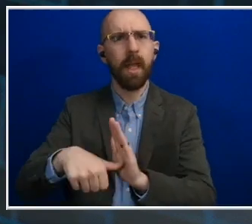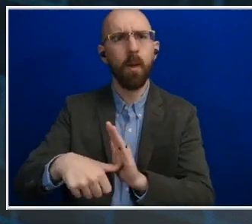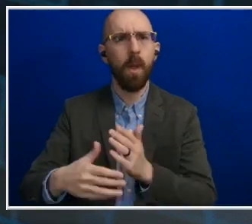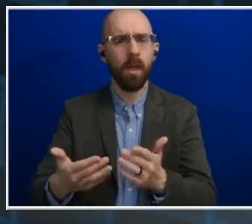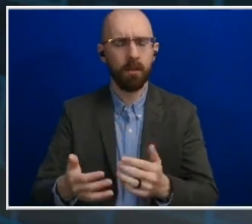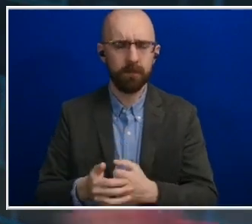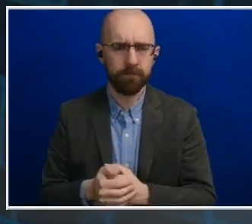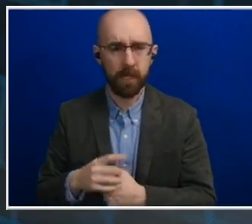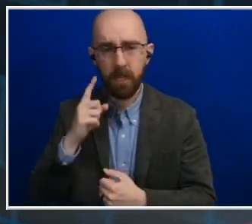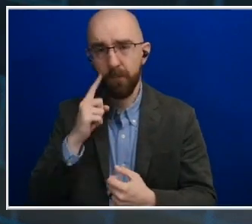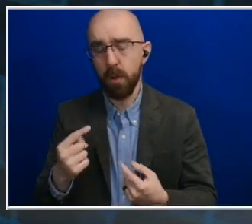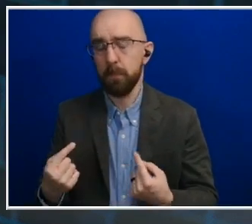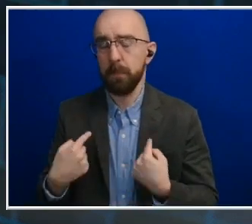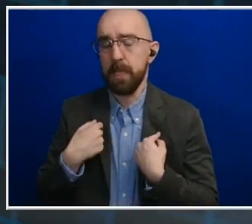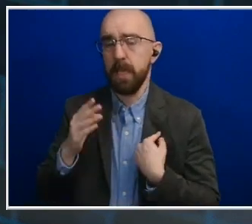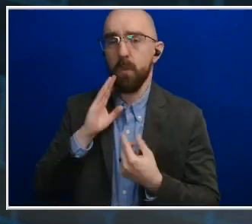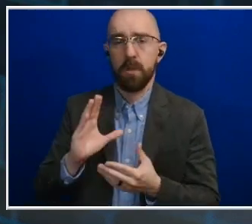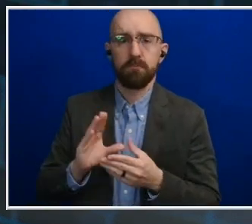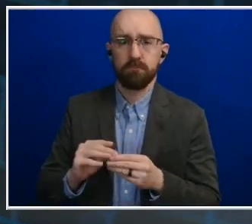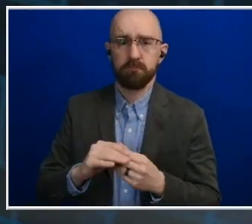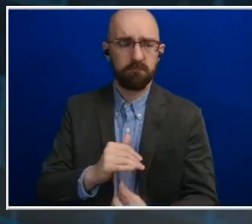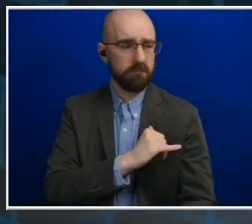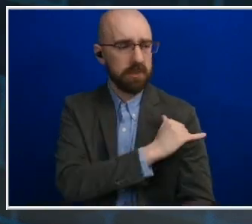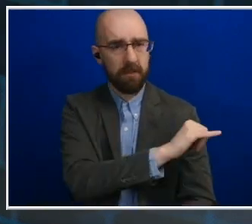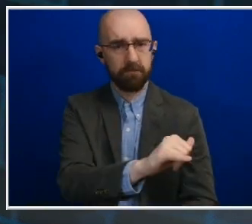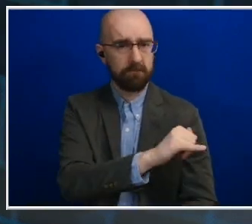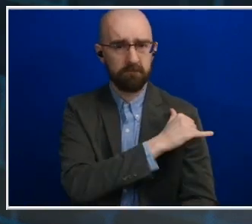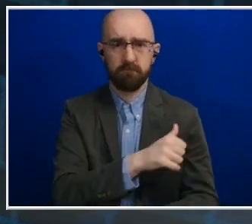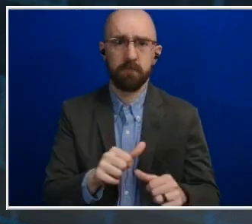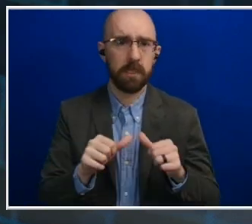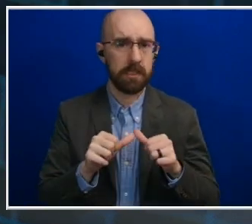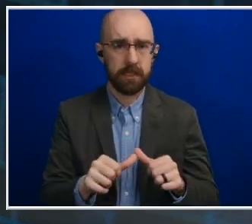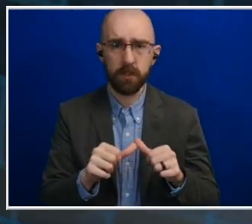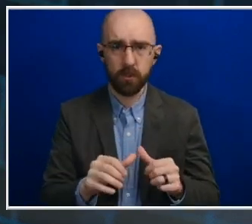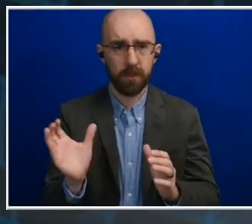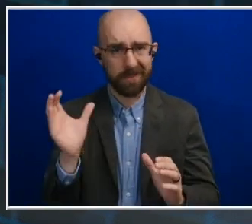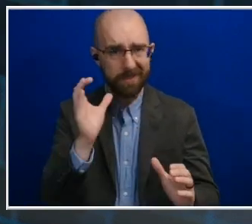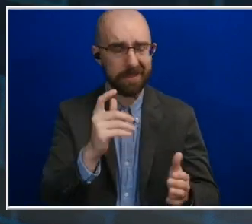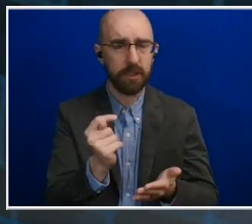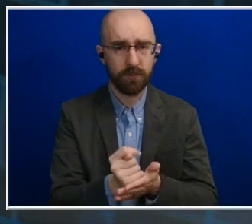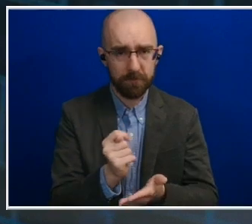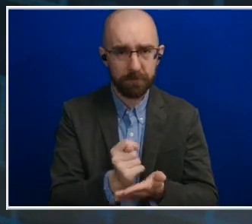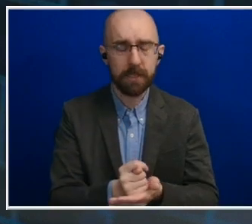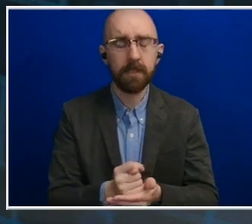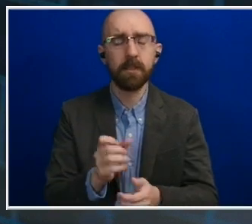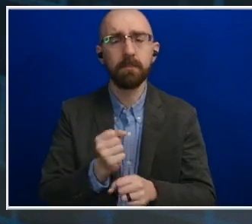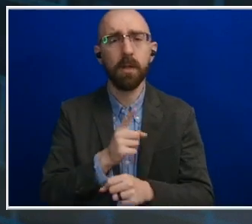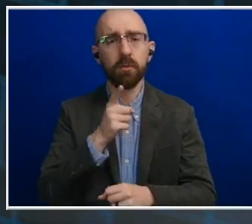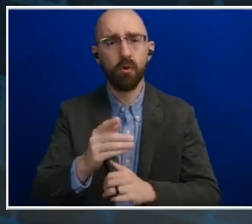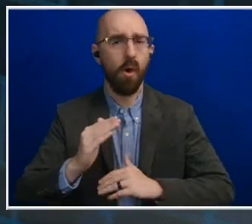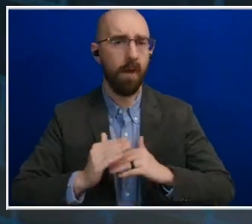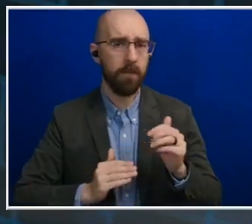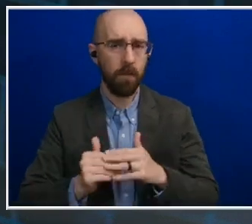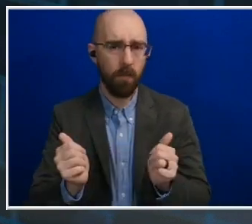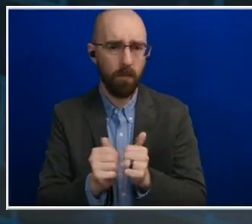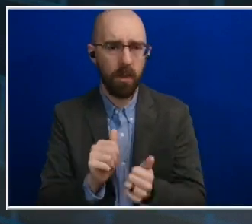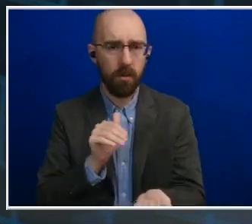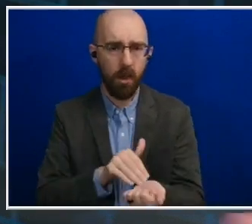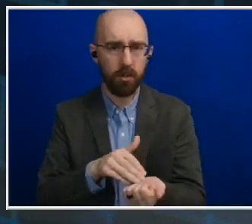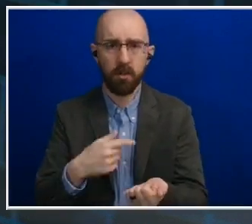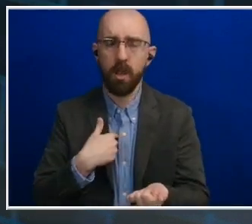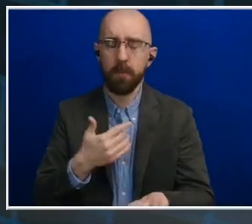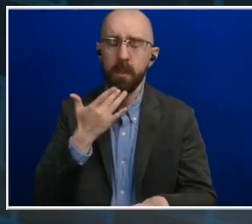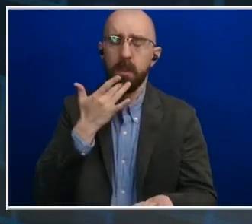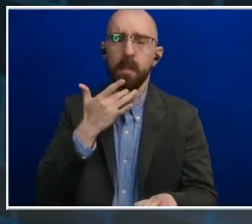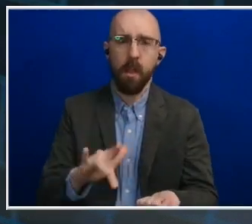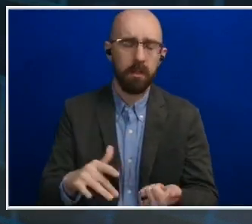would say the same thing. I mean, continue seeking treatment. Make sure you're comfortable with your doctors. I've been very, very fortunate. Even